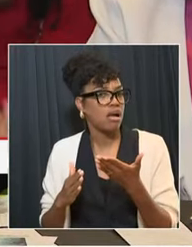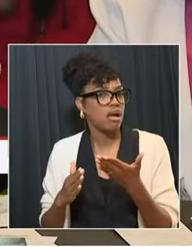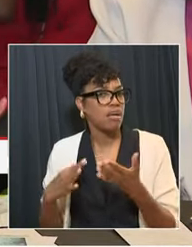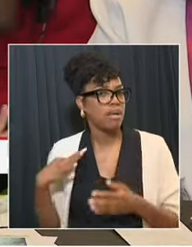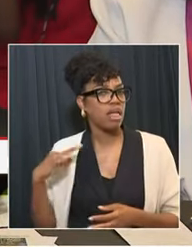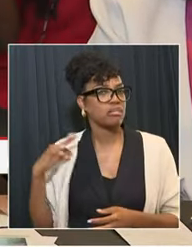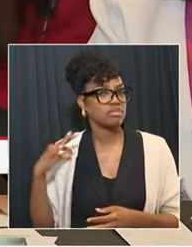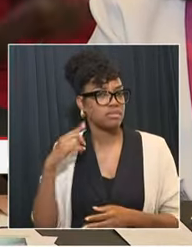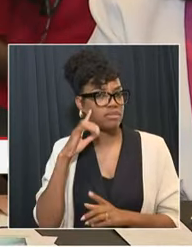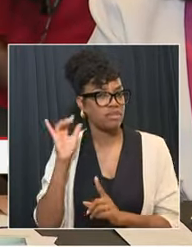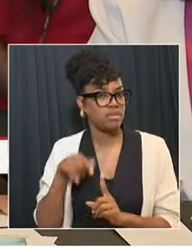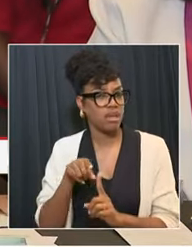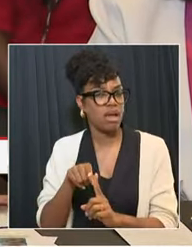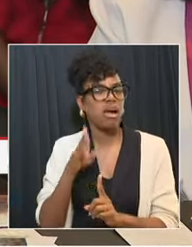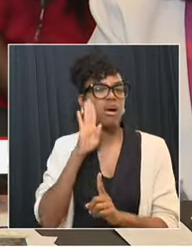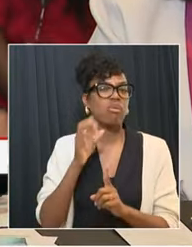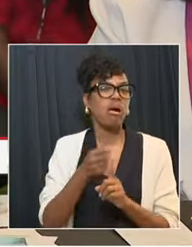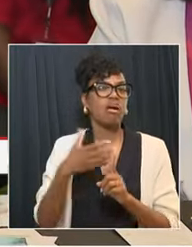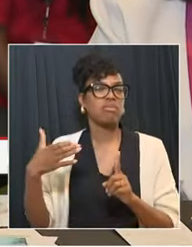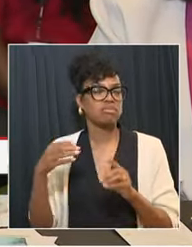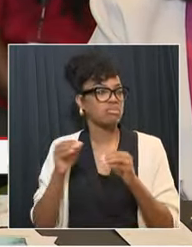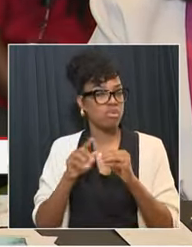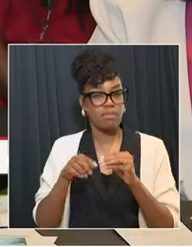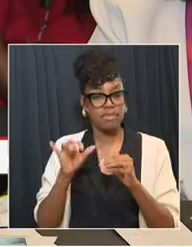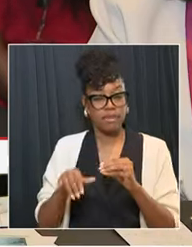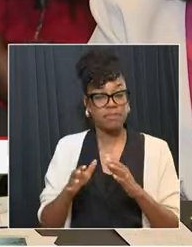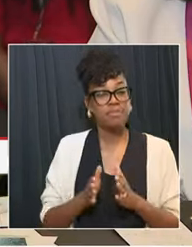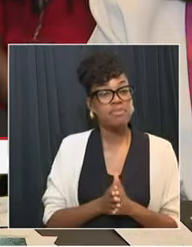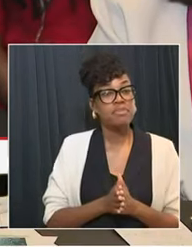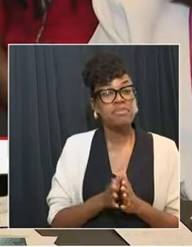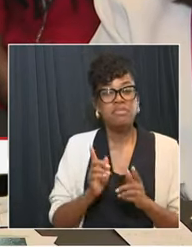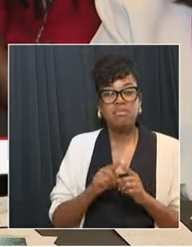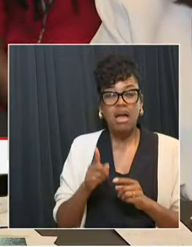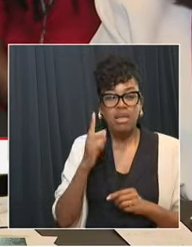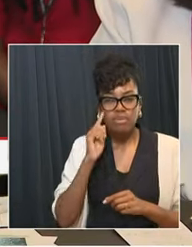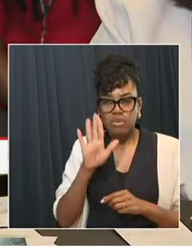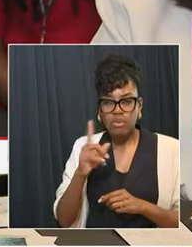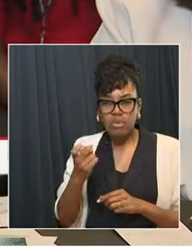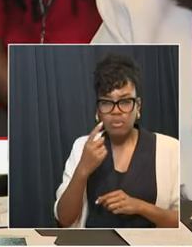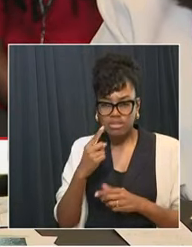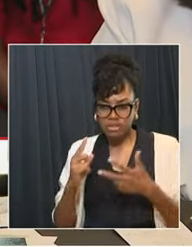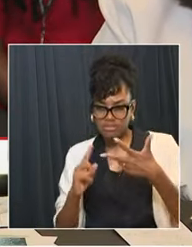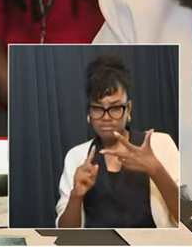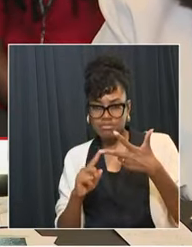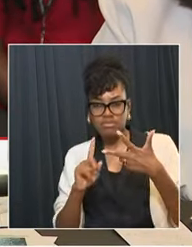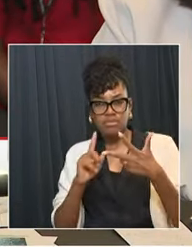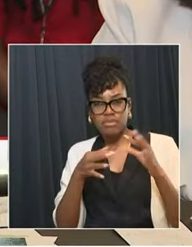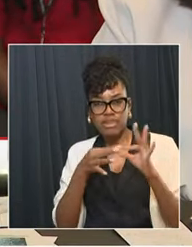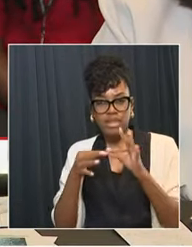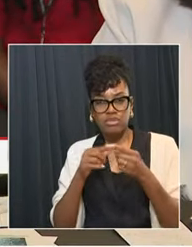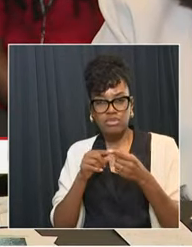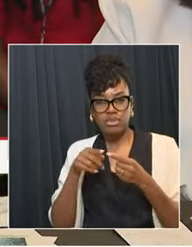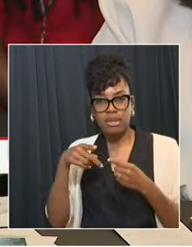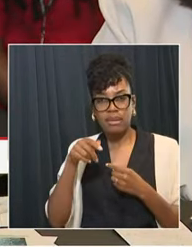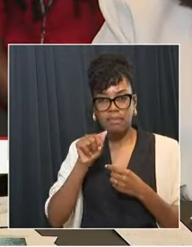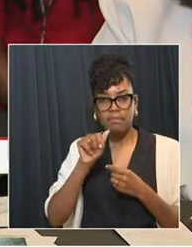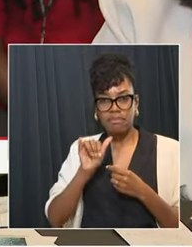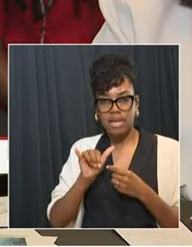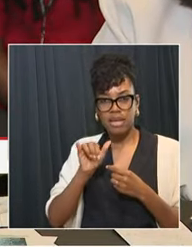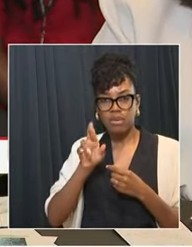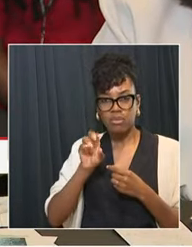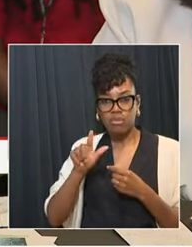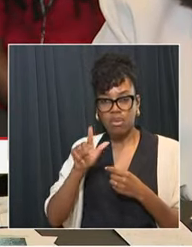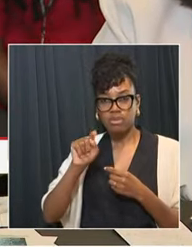eligibility. And so we'll talk a little bit about that. I think your question was about the payroll tax and the reduction that